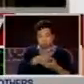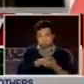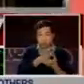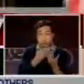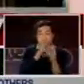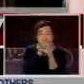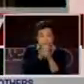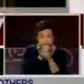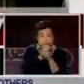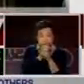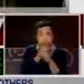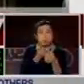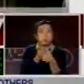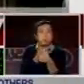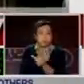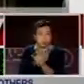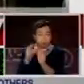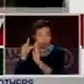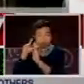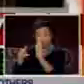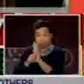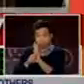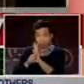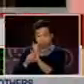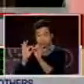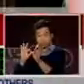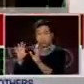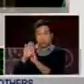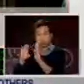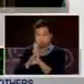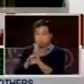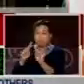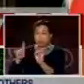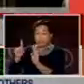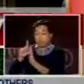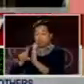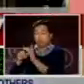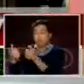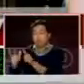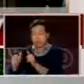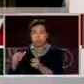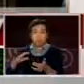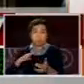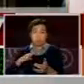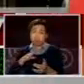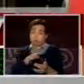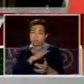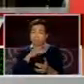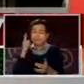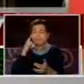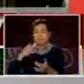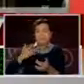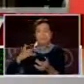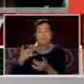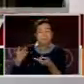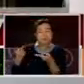confidentiality. Kaya sinusunod natin ang batas sa Constitution, pero ang batas na pinairal ng Kongreso mukhang may conflict. Pero hindi